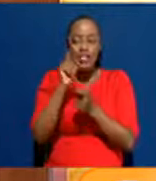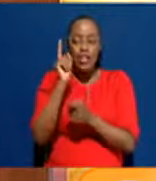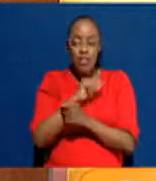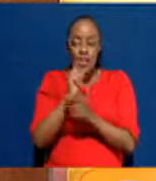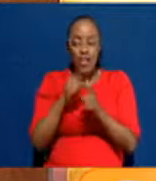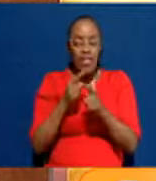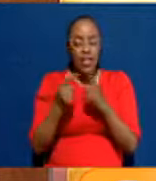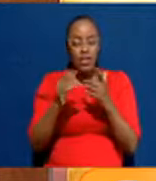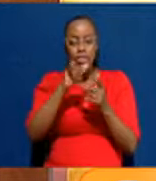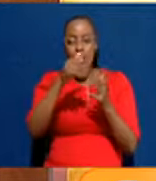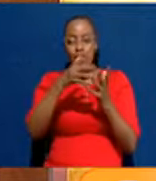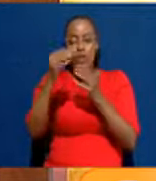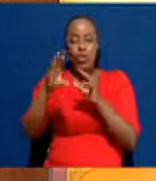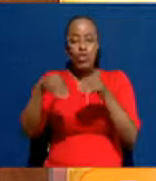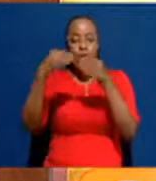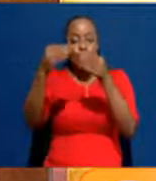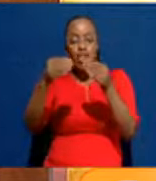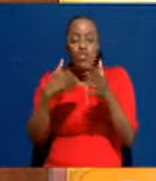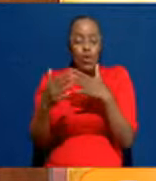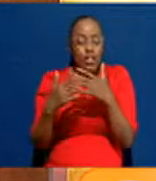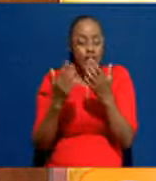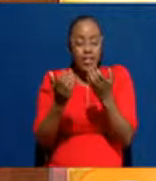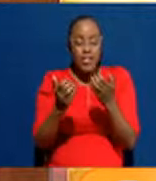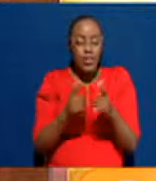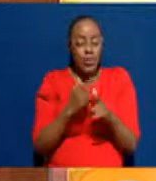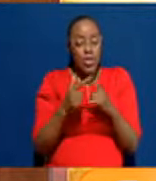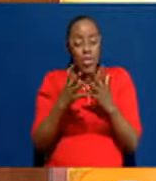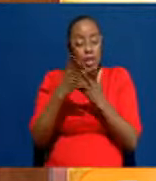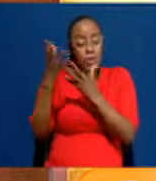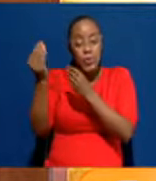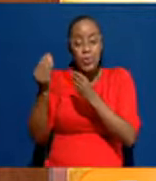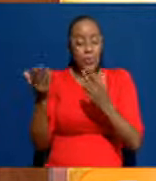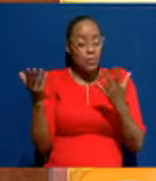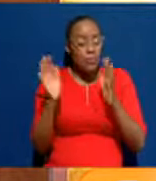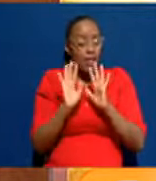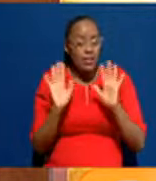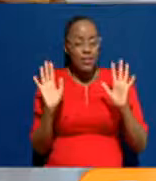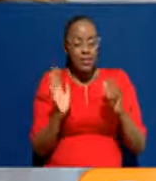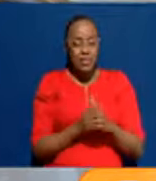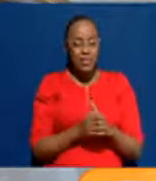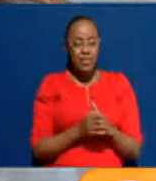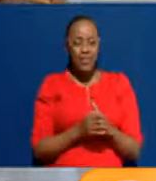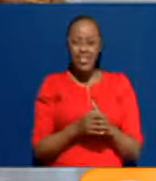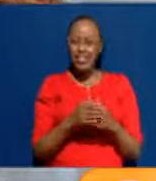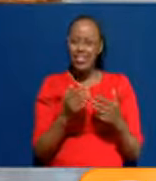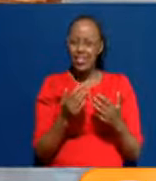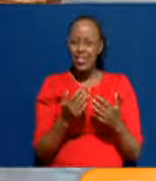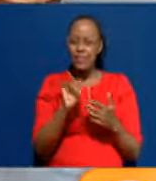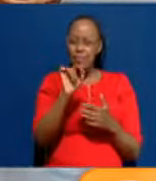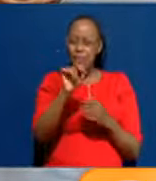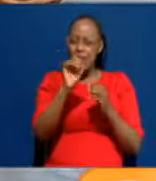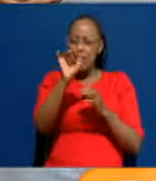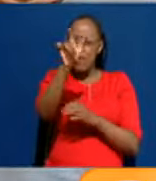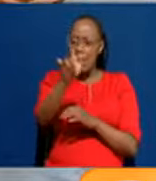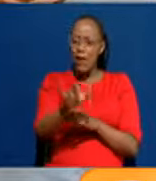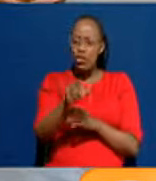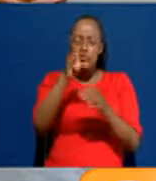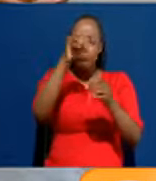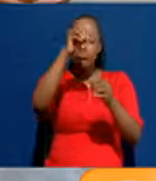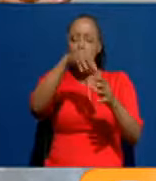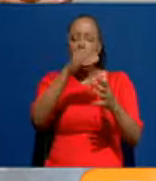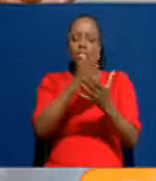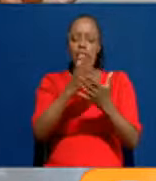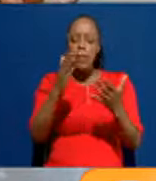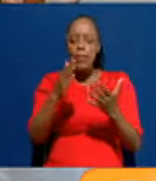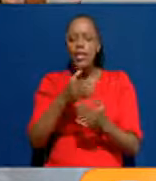just give out the sample. Now you move on. Yeah. I mean, what if someone was to put something in